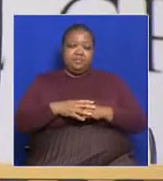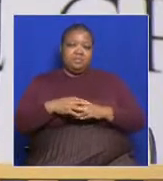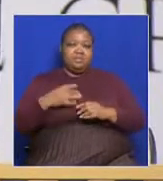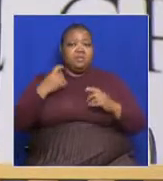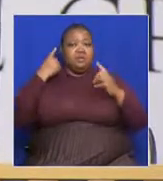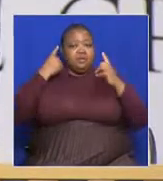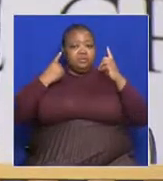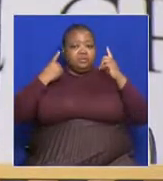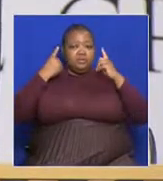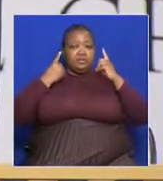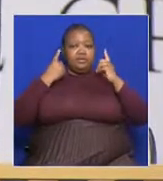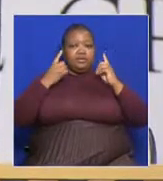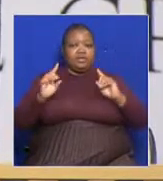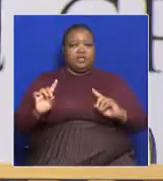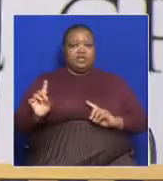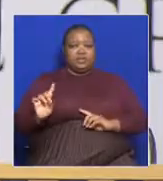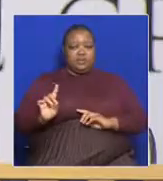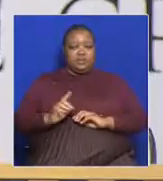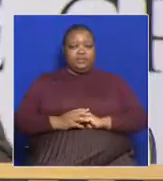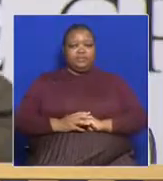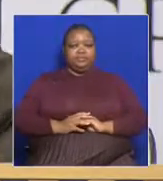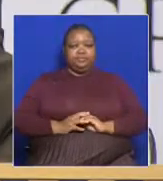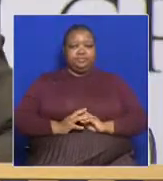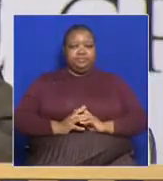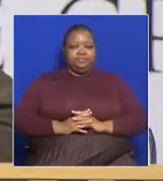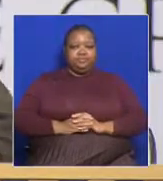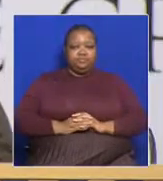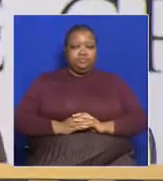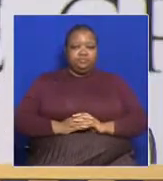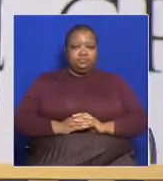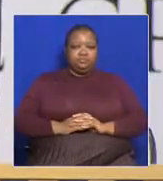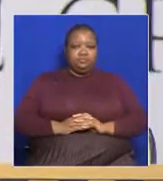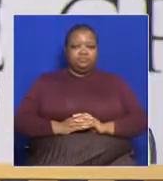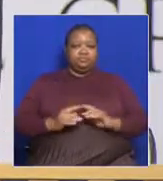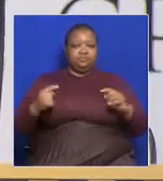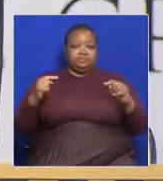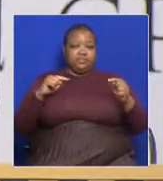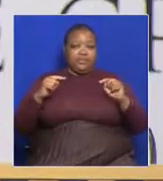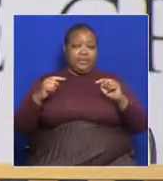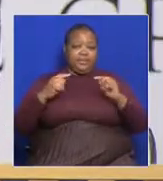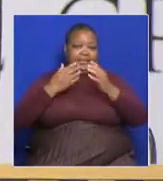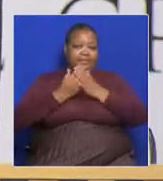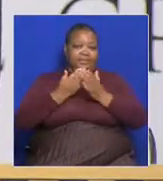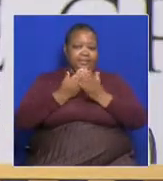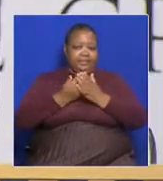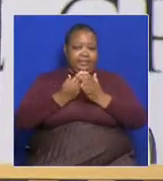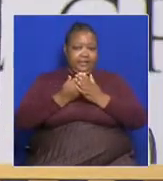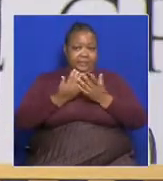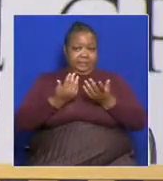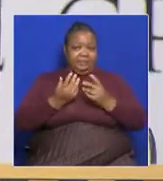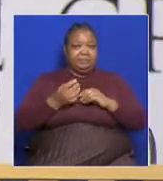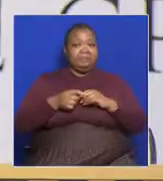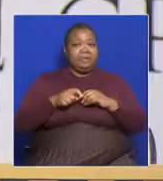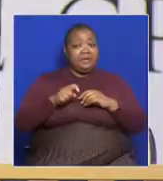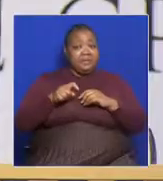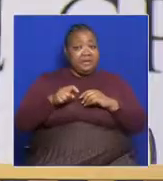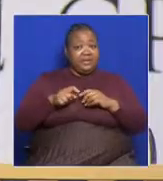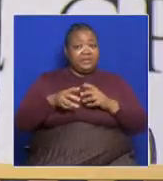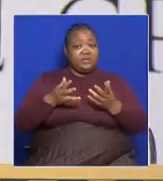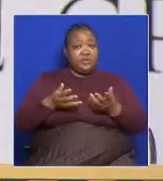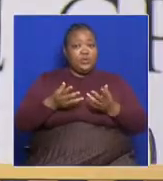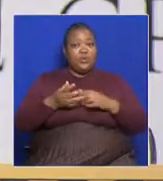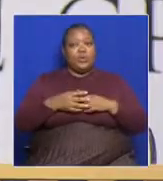and it's open for debate whether it was meant to be misleading or deceptive in any